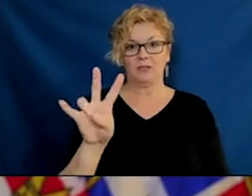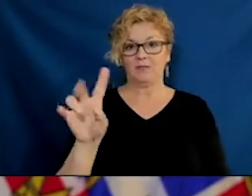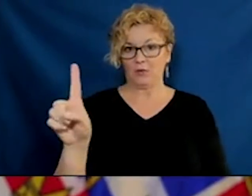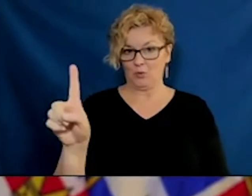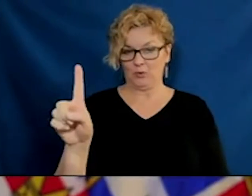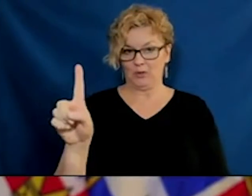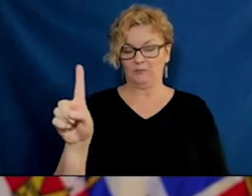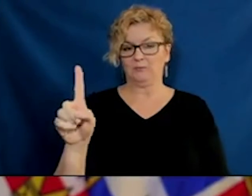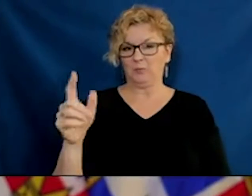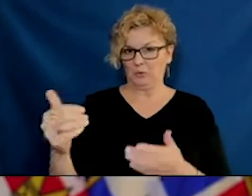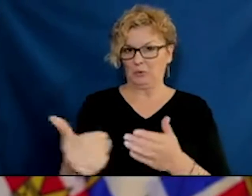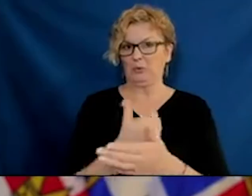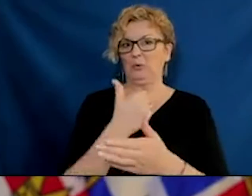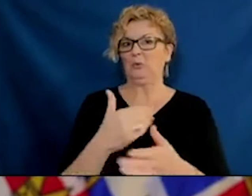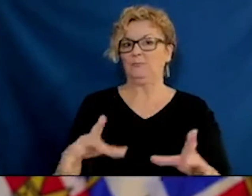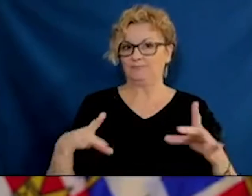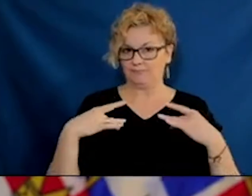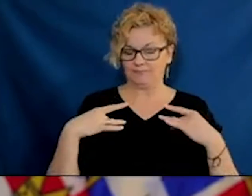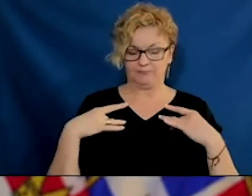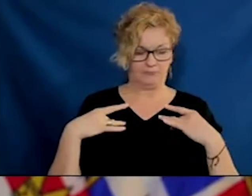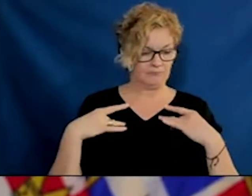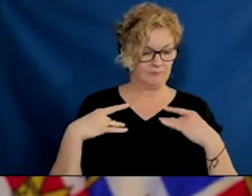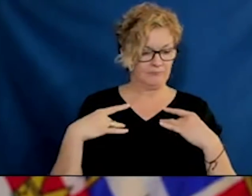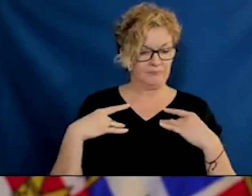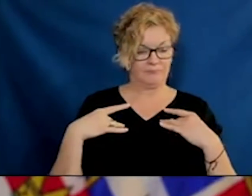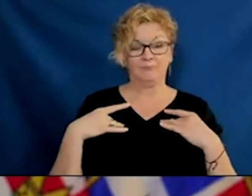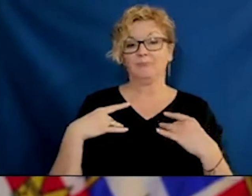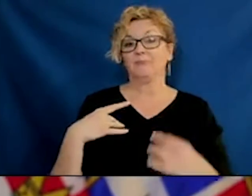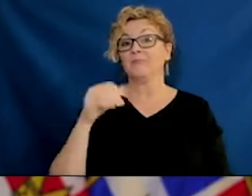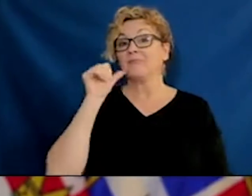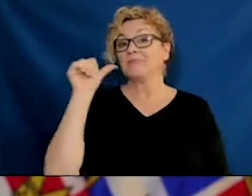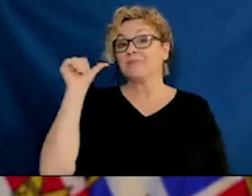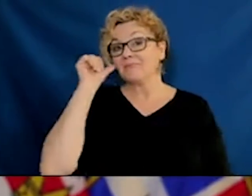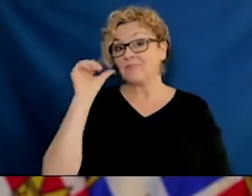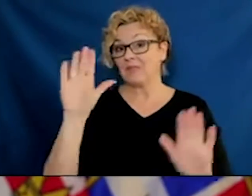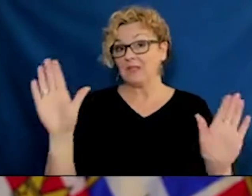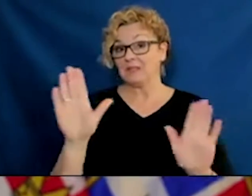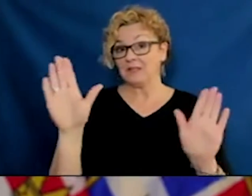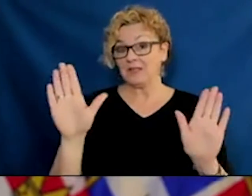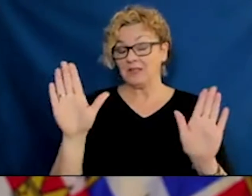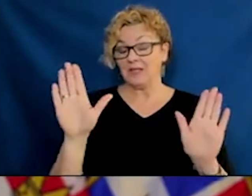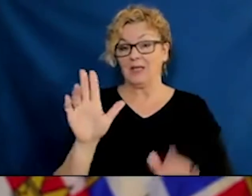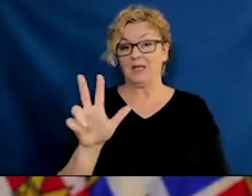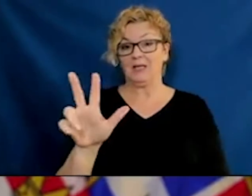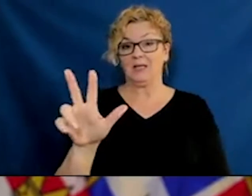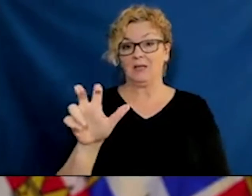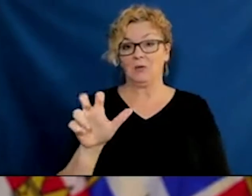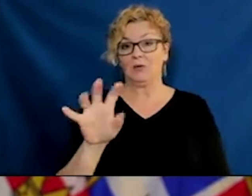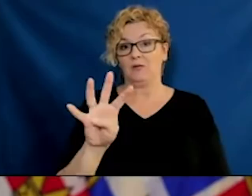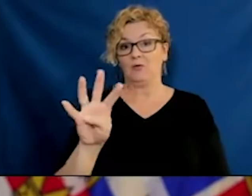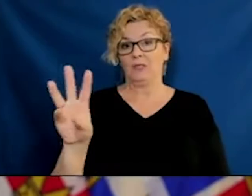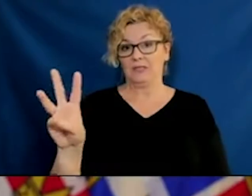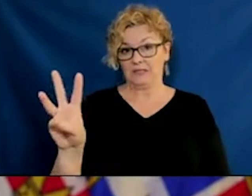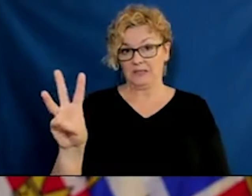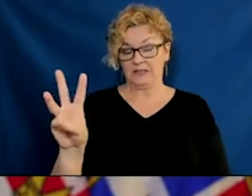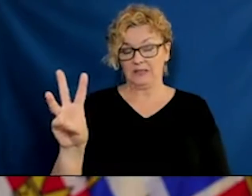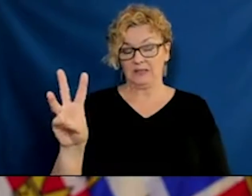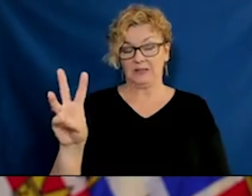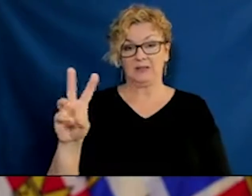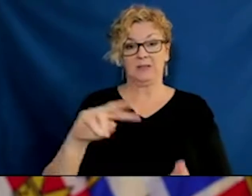last 24 hours, 346 new cases. That brings us to